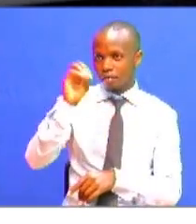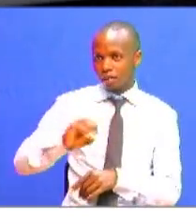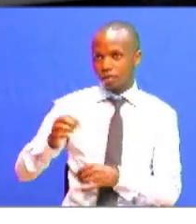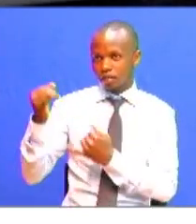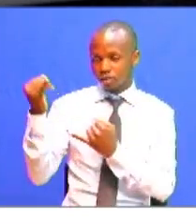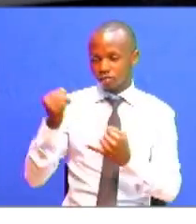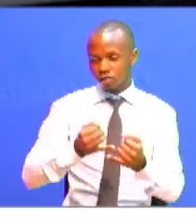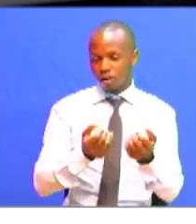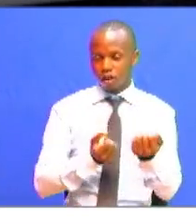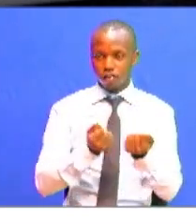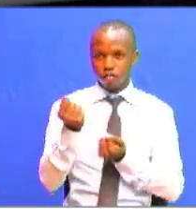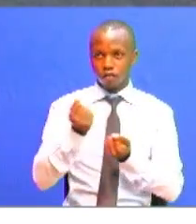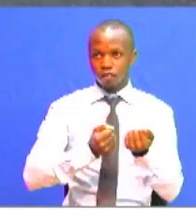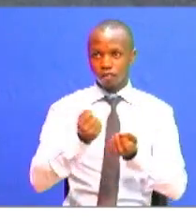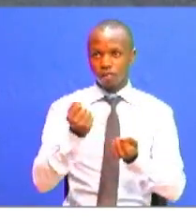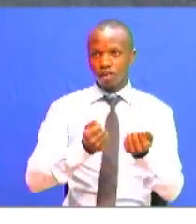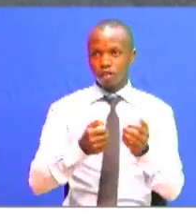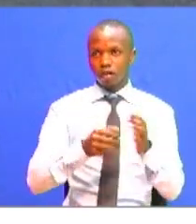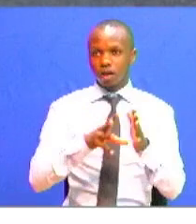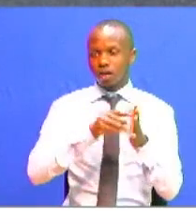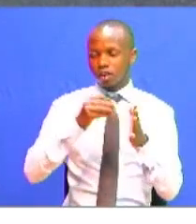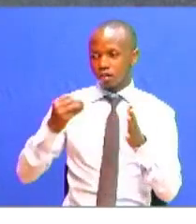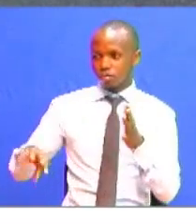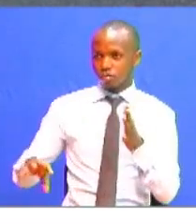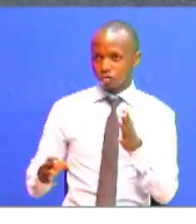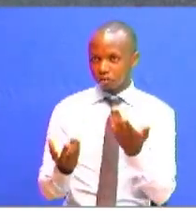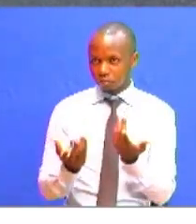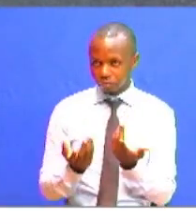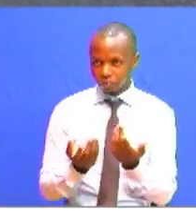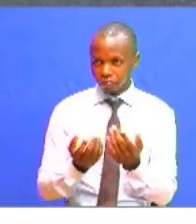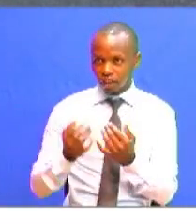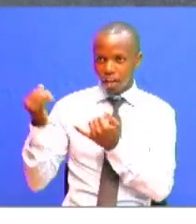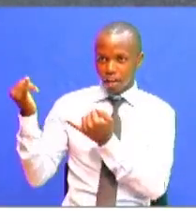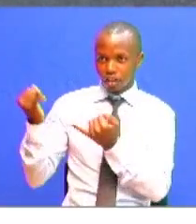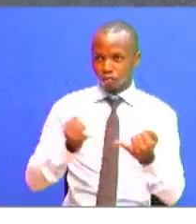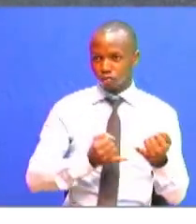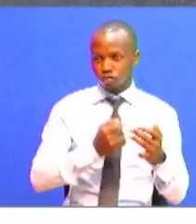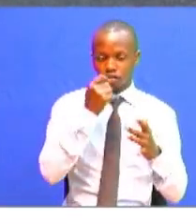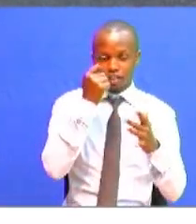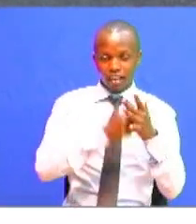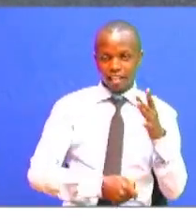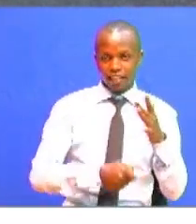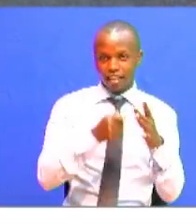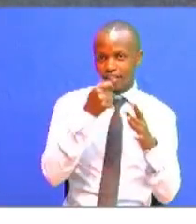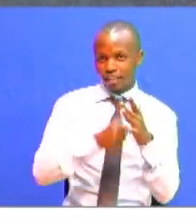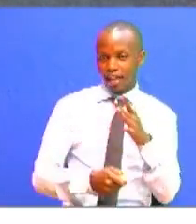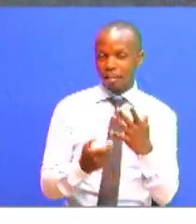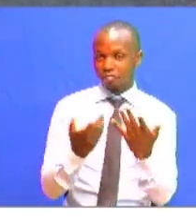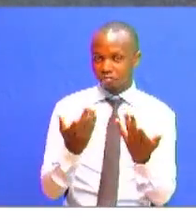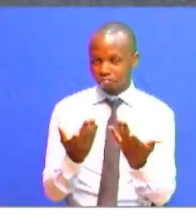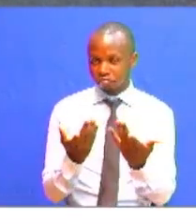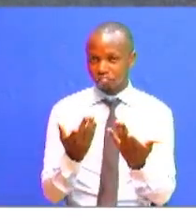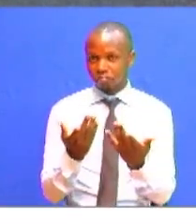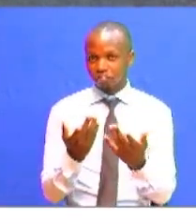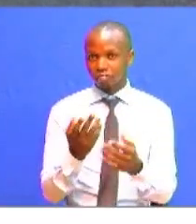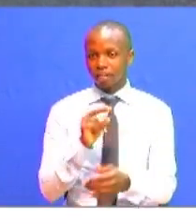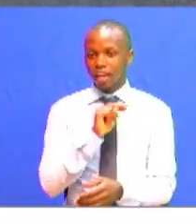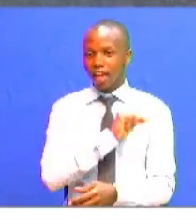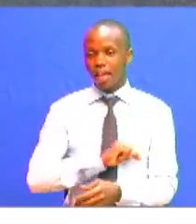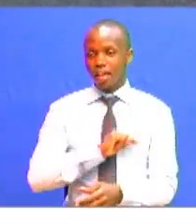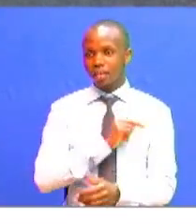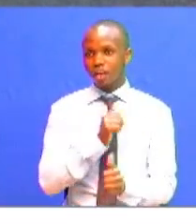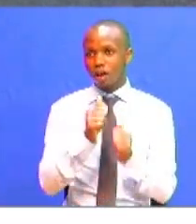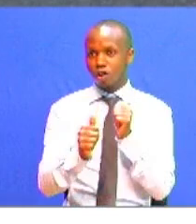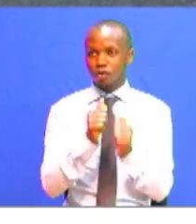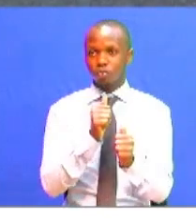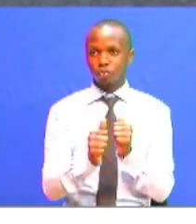for vehicles also be removed. Introducing taxes on the nature then, which is one of